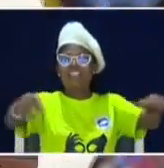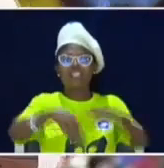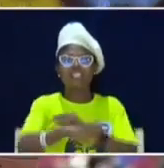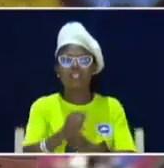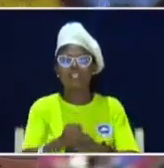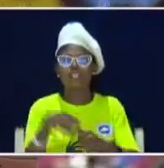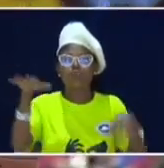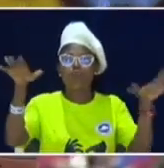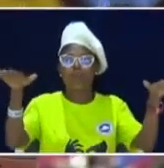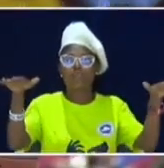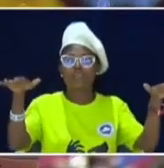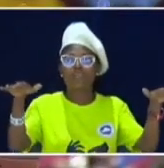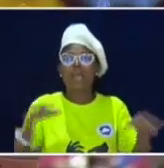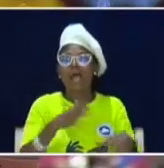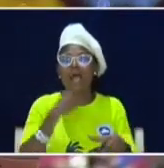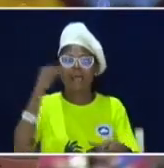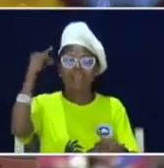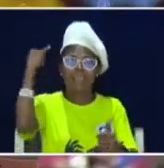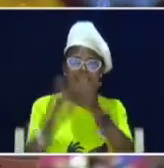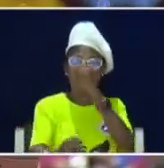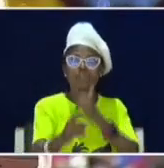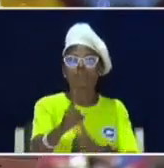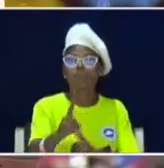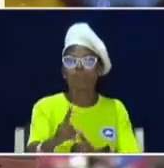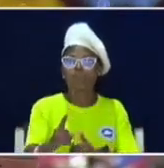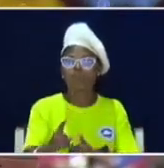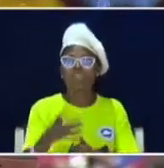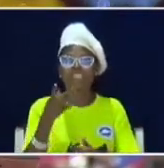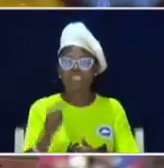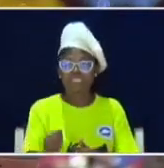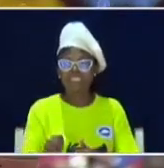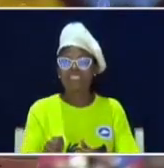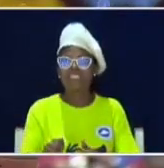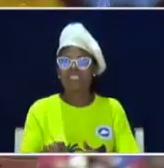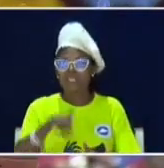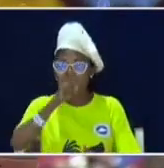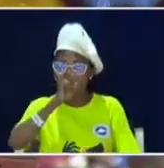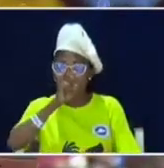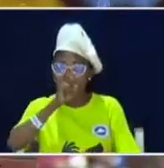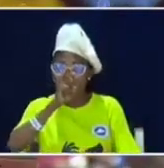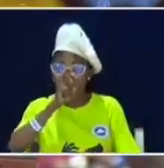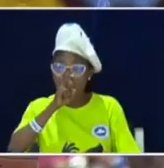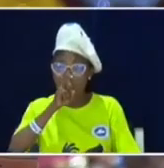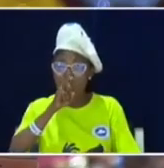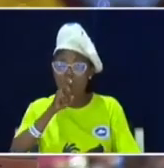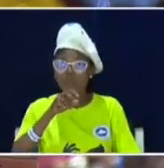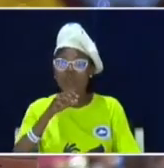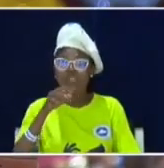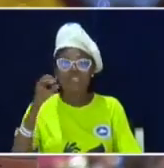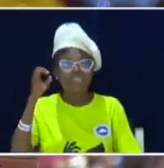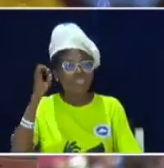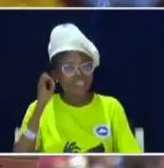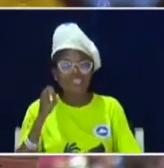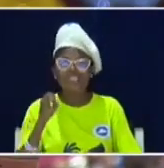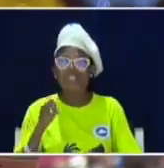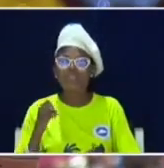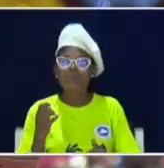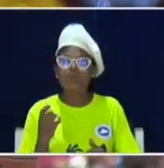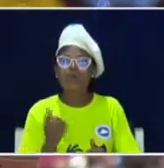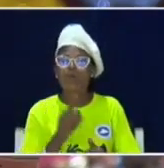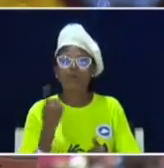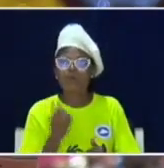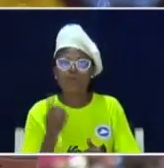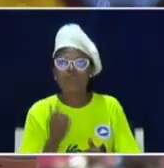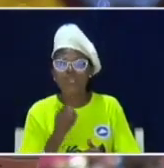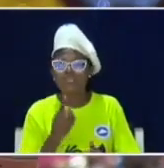wings. And lastly, the eagle is tender, a tender, caring animal.